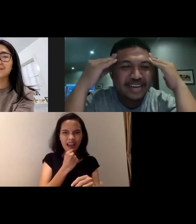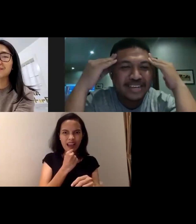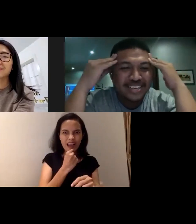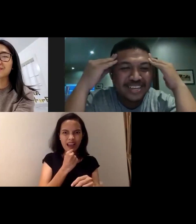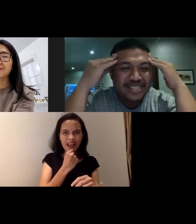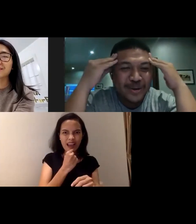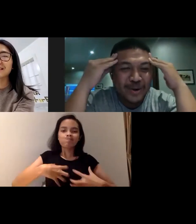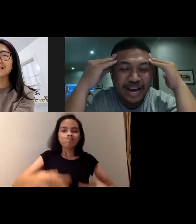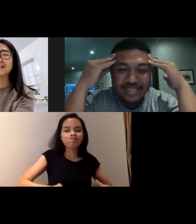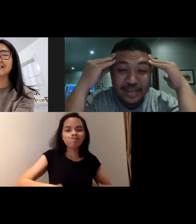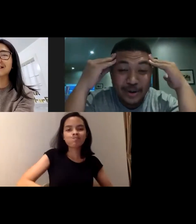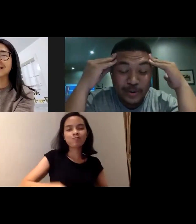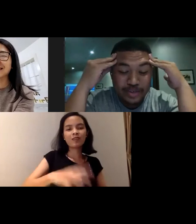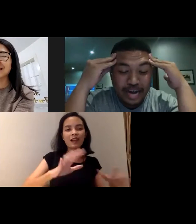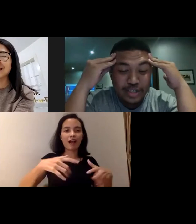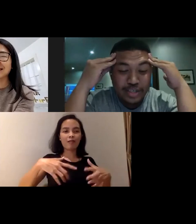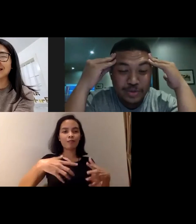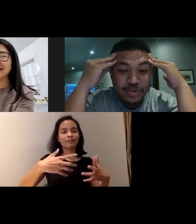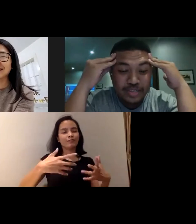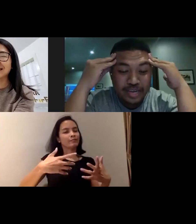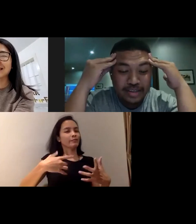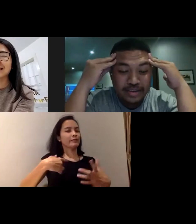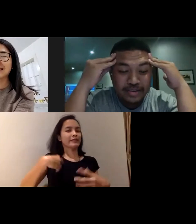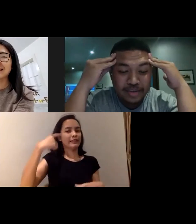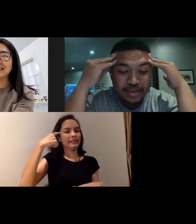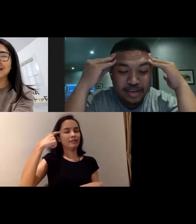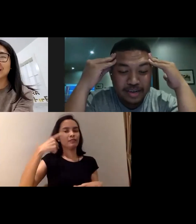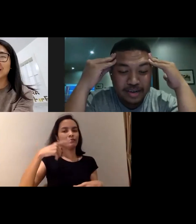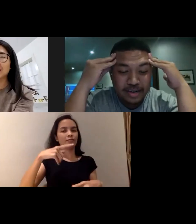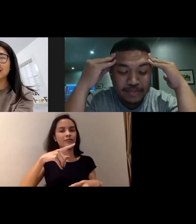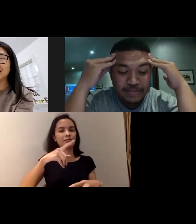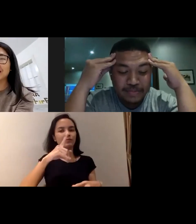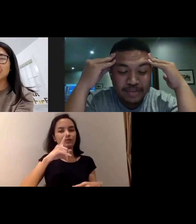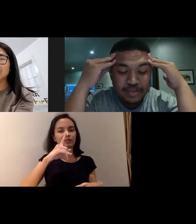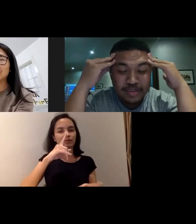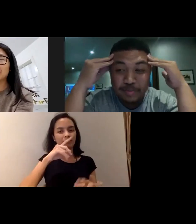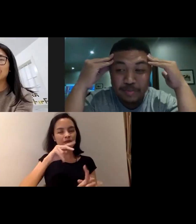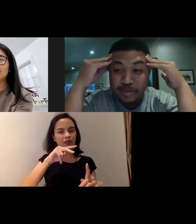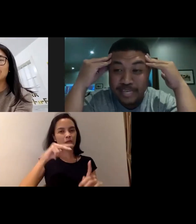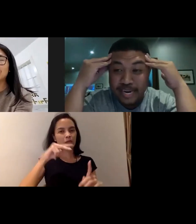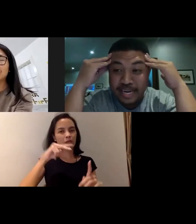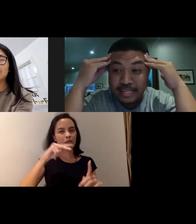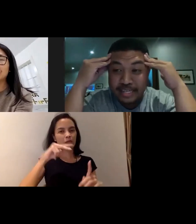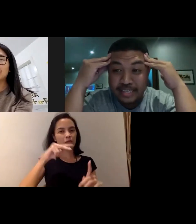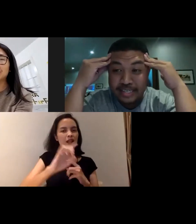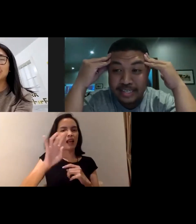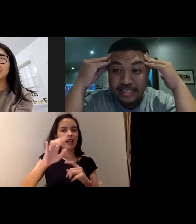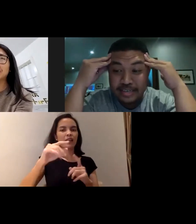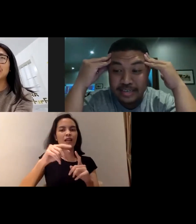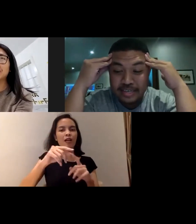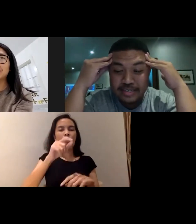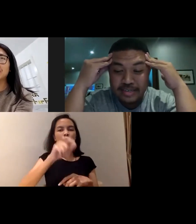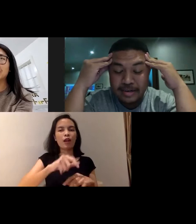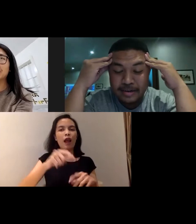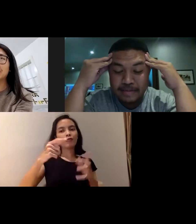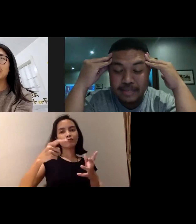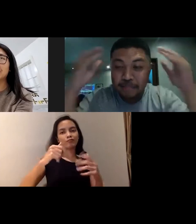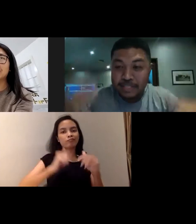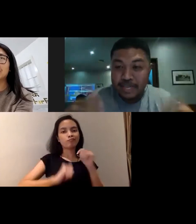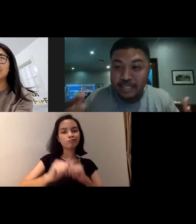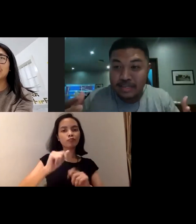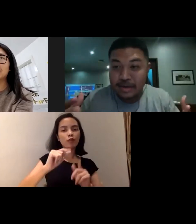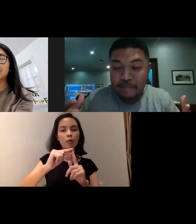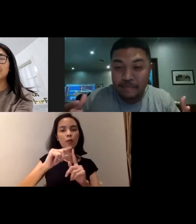that. So I choose that the protagonist is a plus